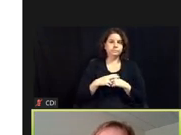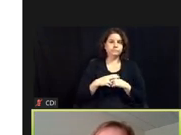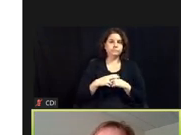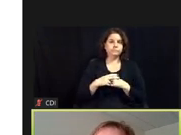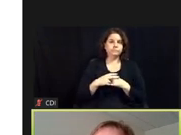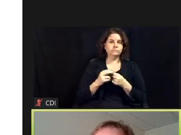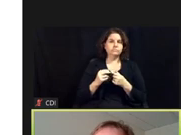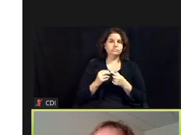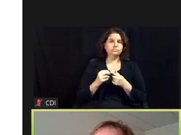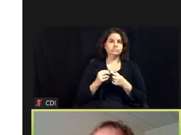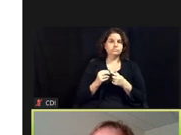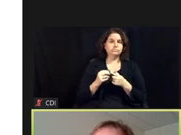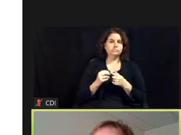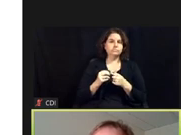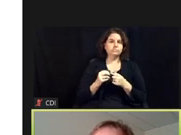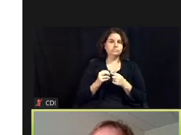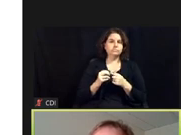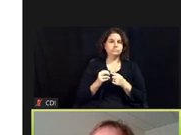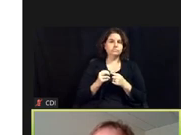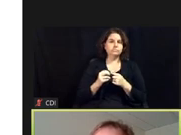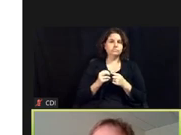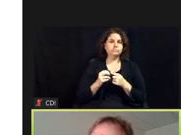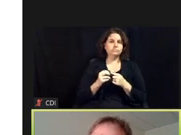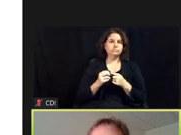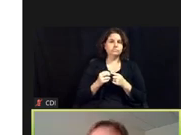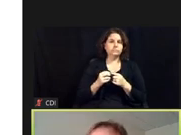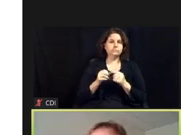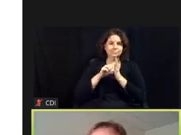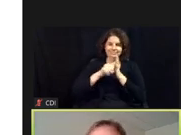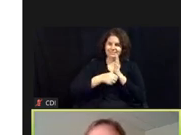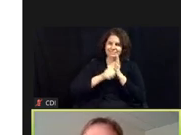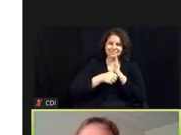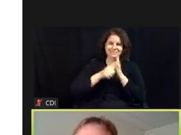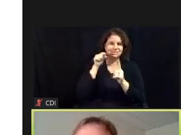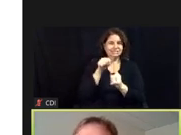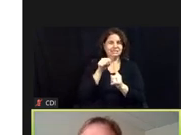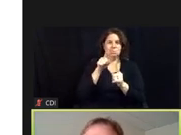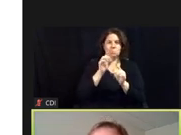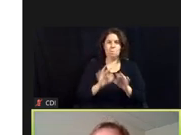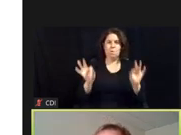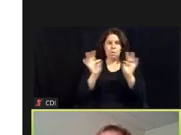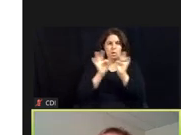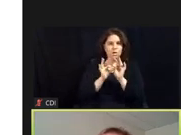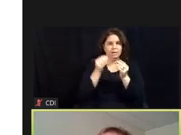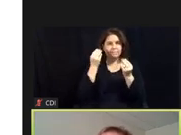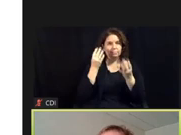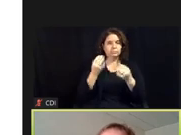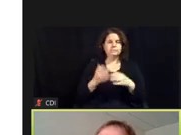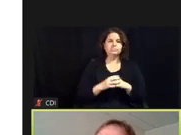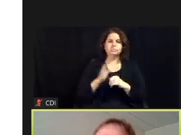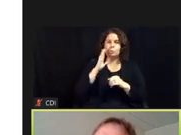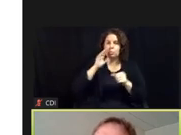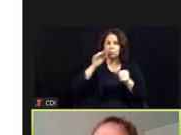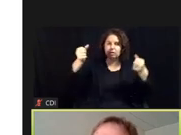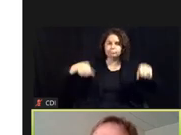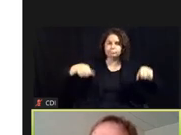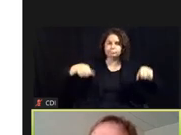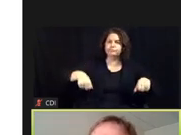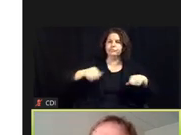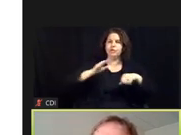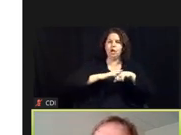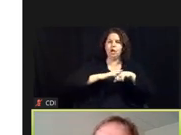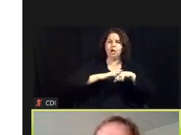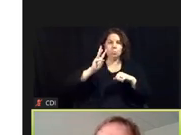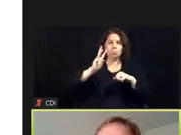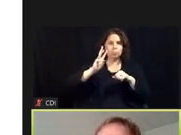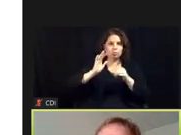This is just to flag that this is going to be an infographic and a tool that's placed on our website. It reflects our commitment to, as we